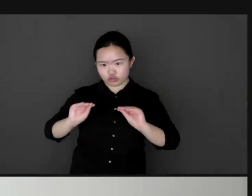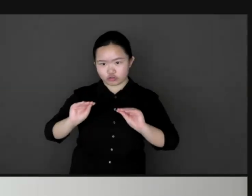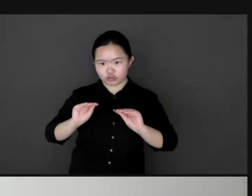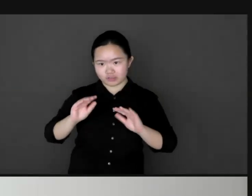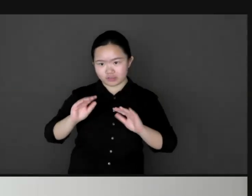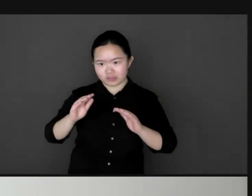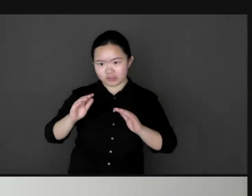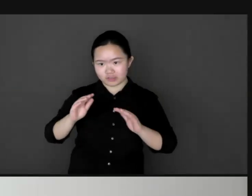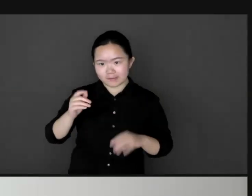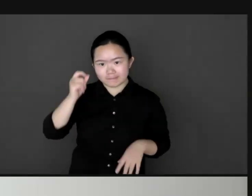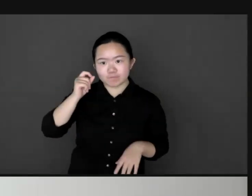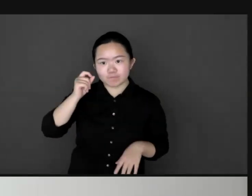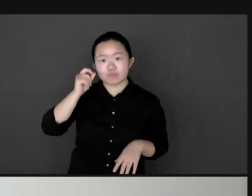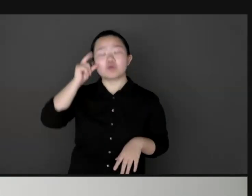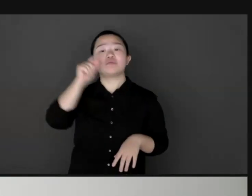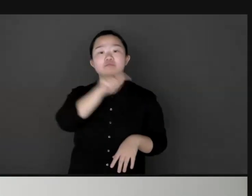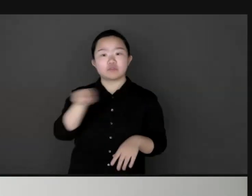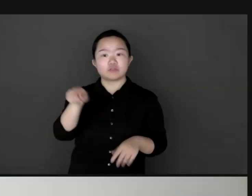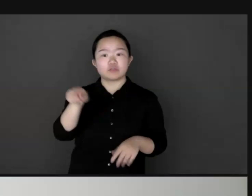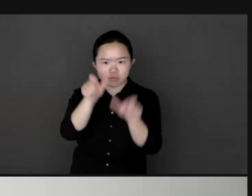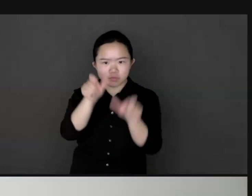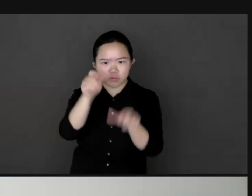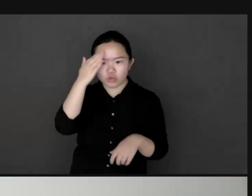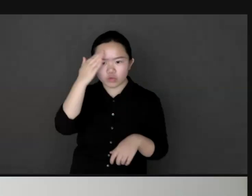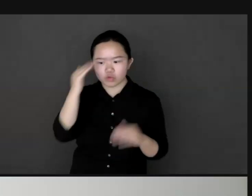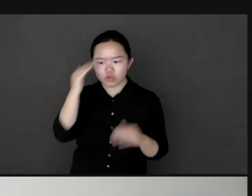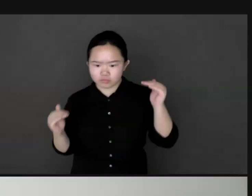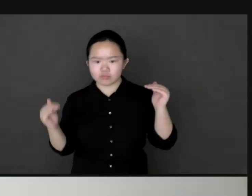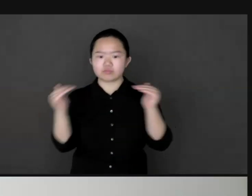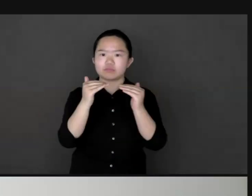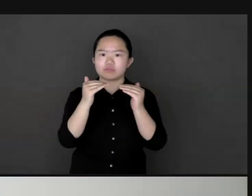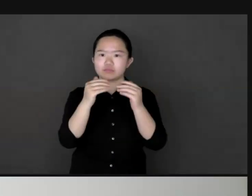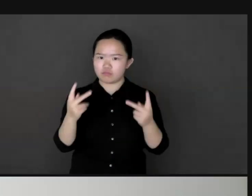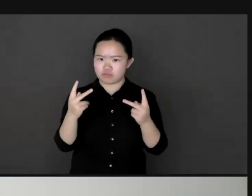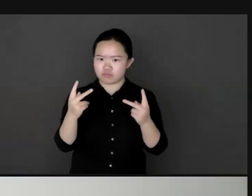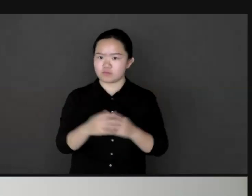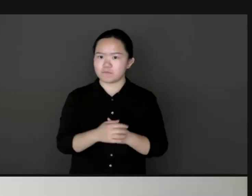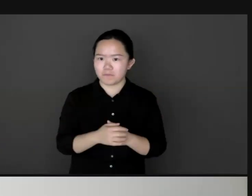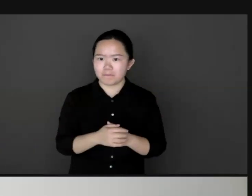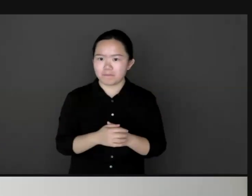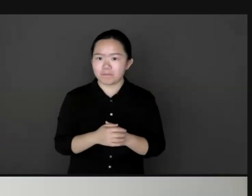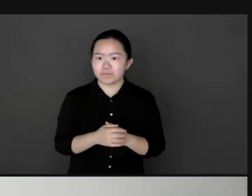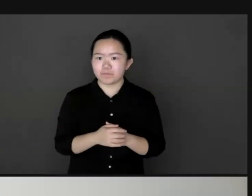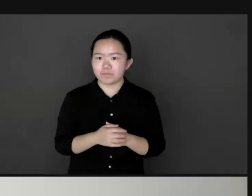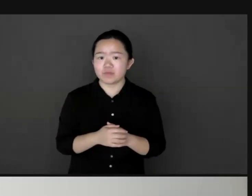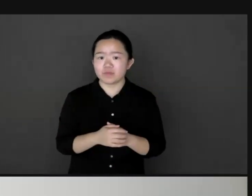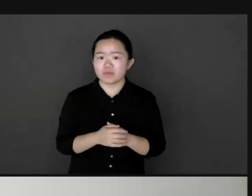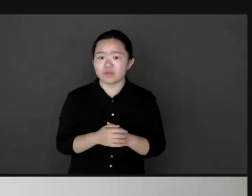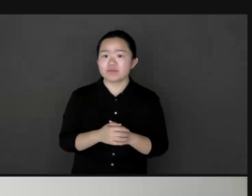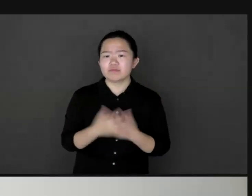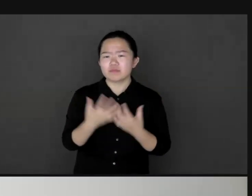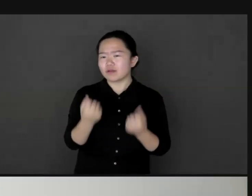the research out there says that 95+% of websites